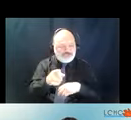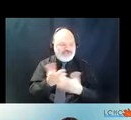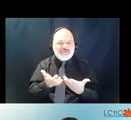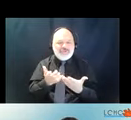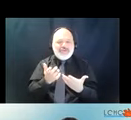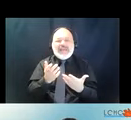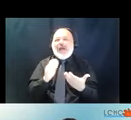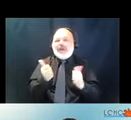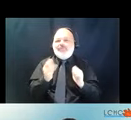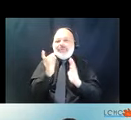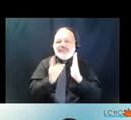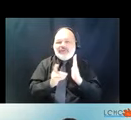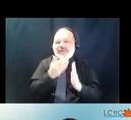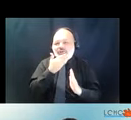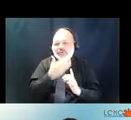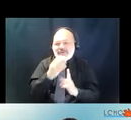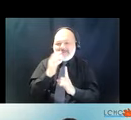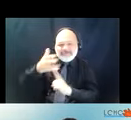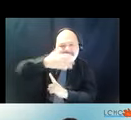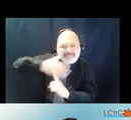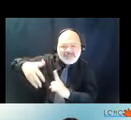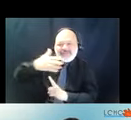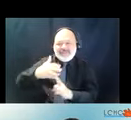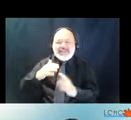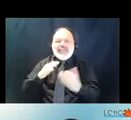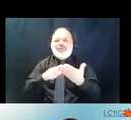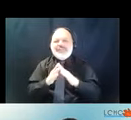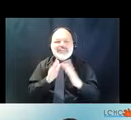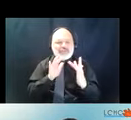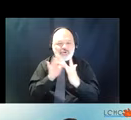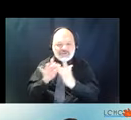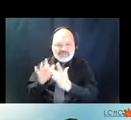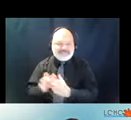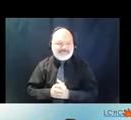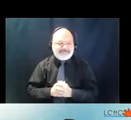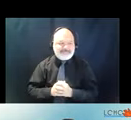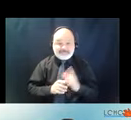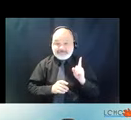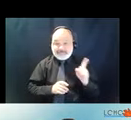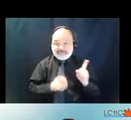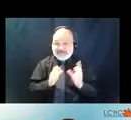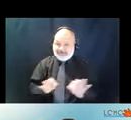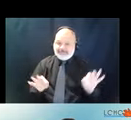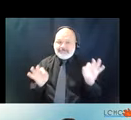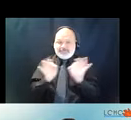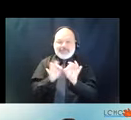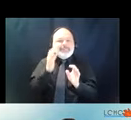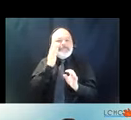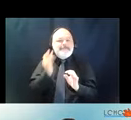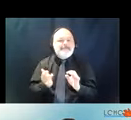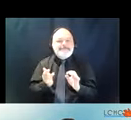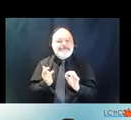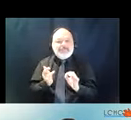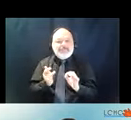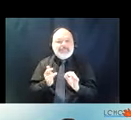built environment, and then the broader social and community context. And this is important because